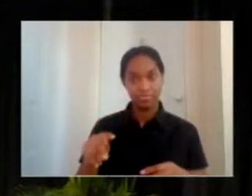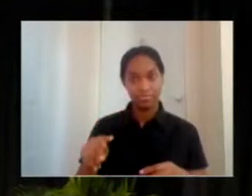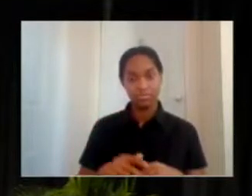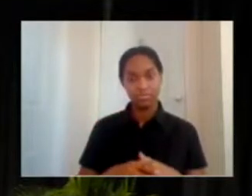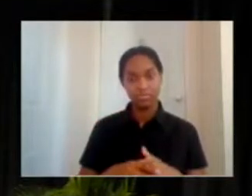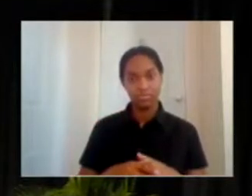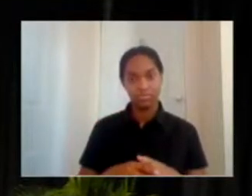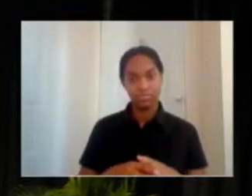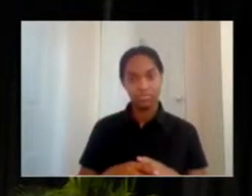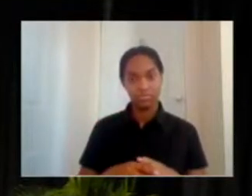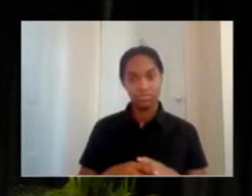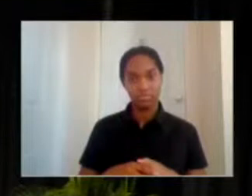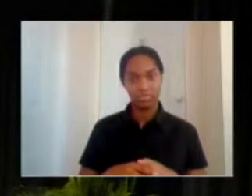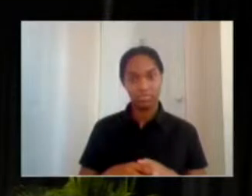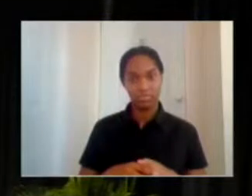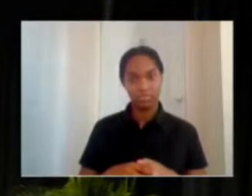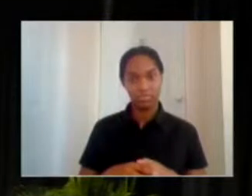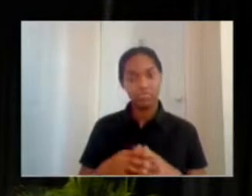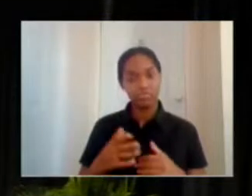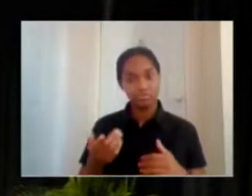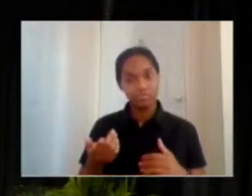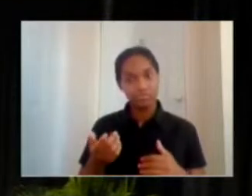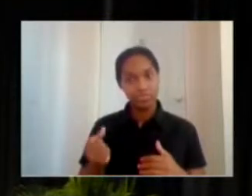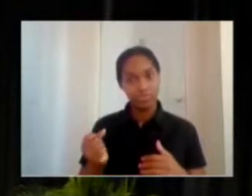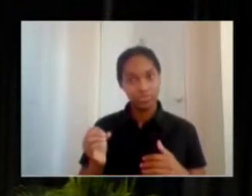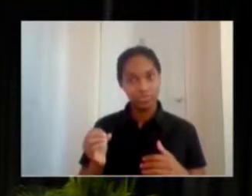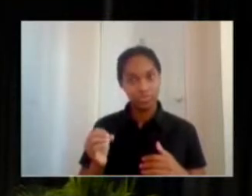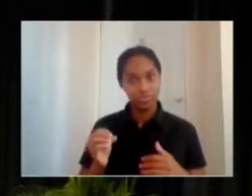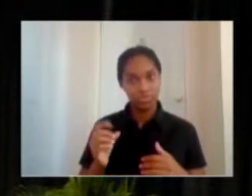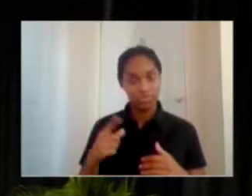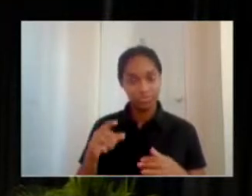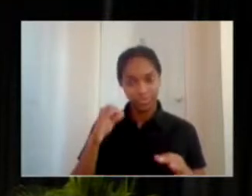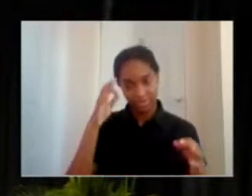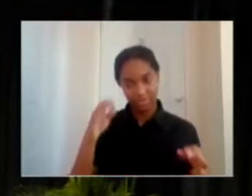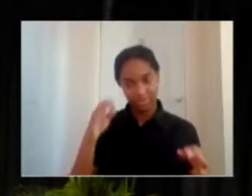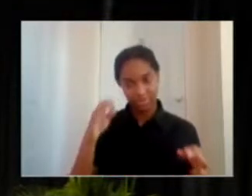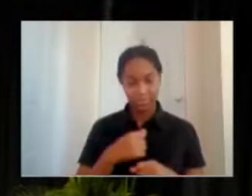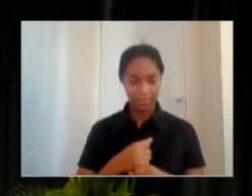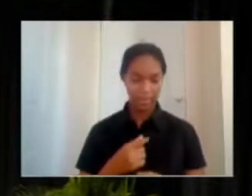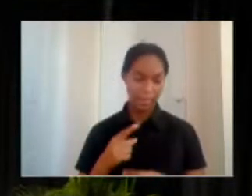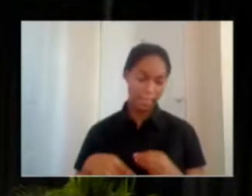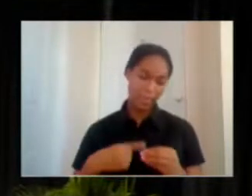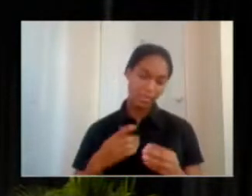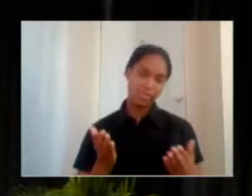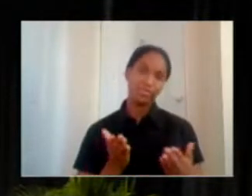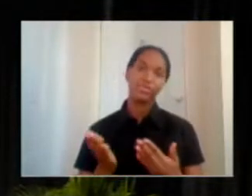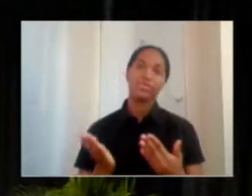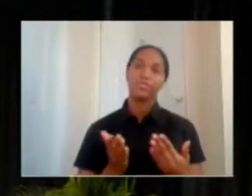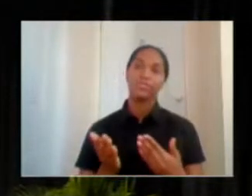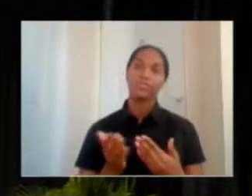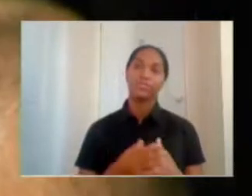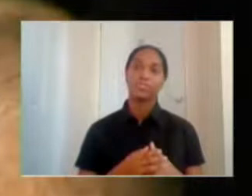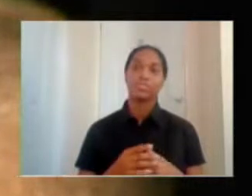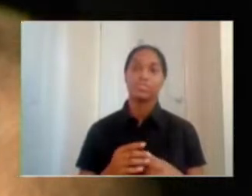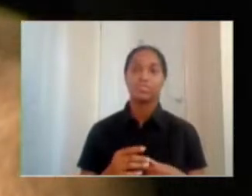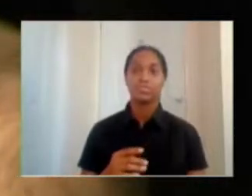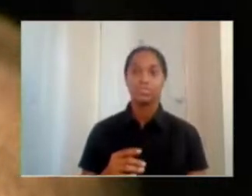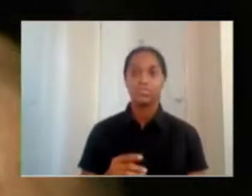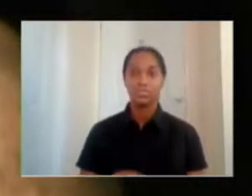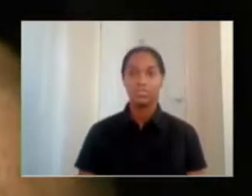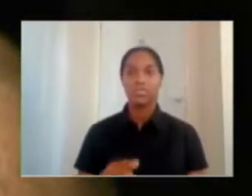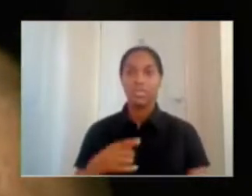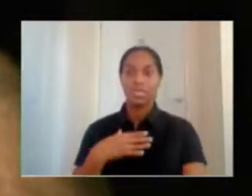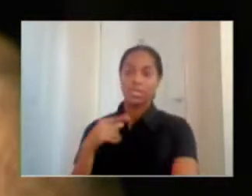natively. So there's a decision to be made about the service capabilities, but these are ATSC features, and